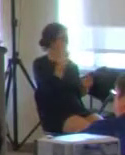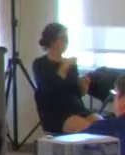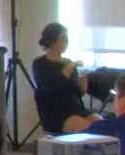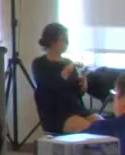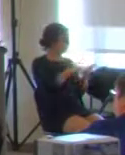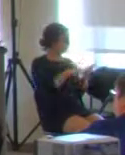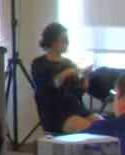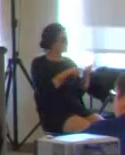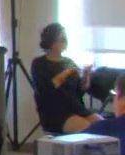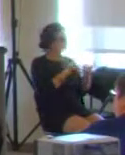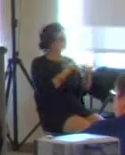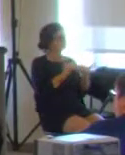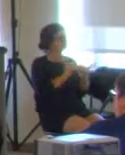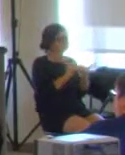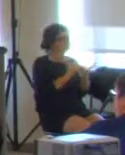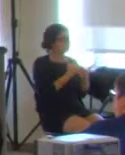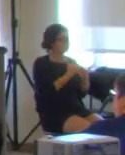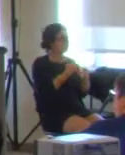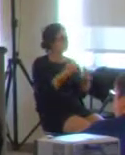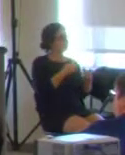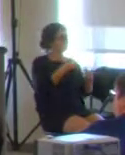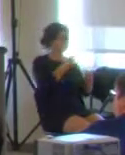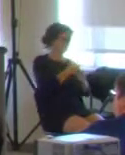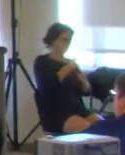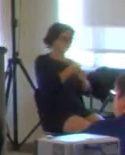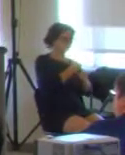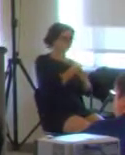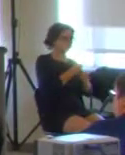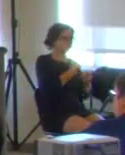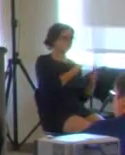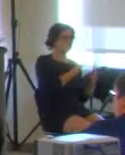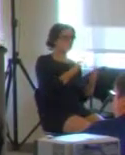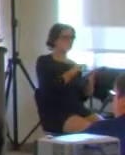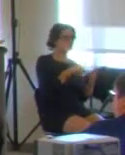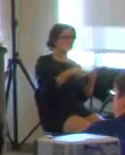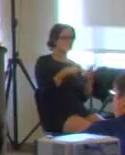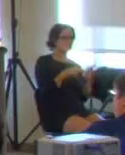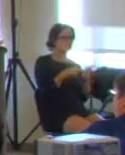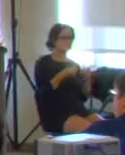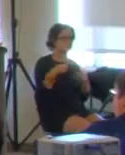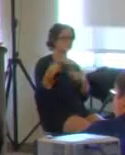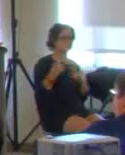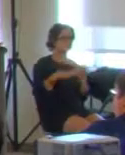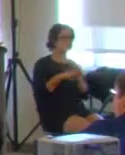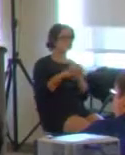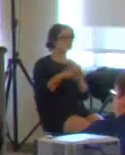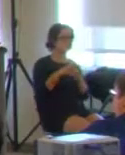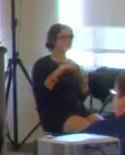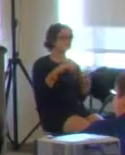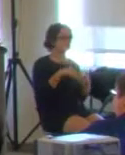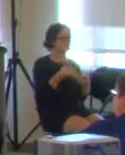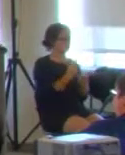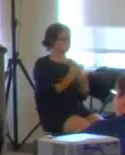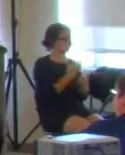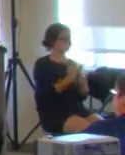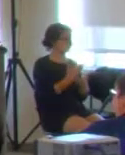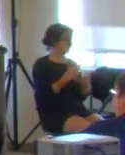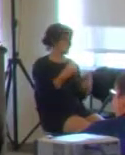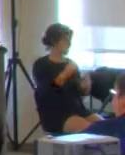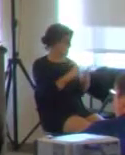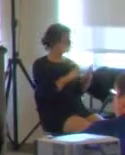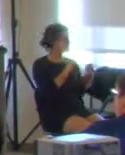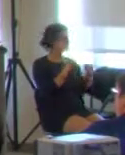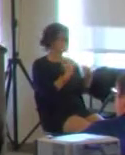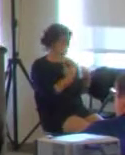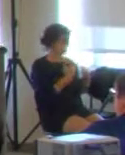done close to or with good fidelity to the model that's been developed and studied, that will probably get good